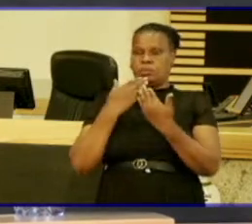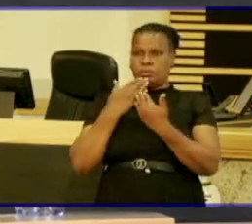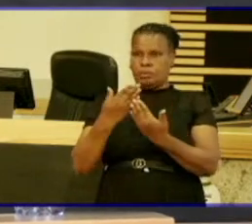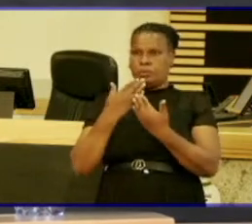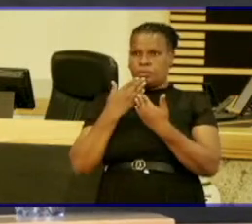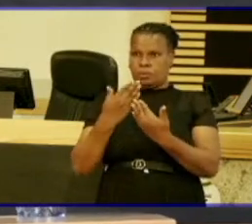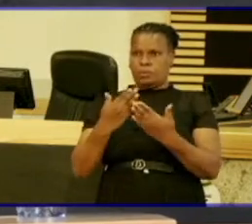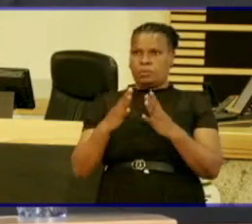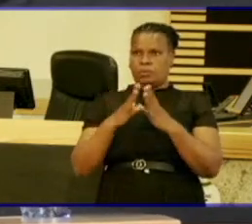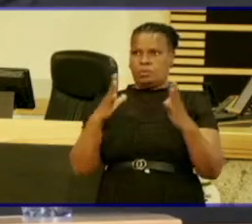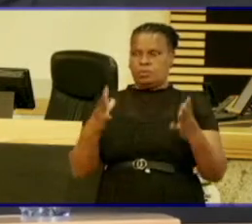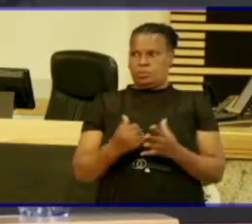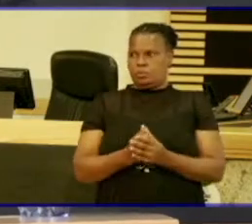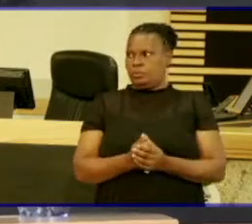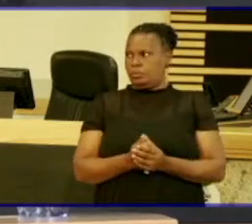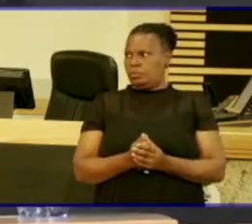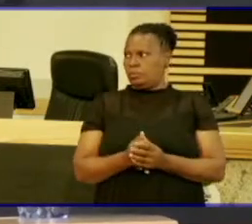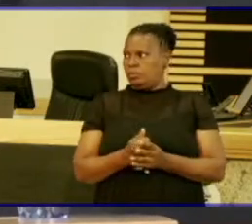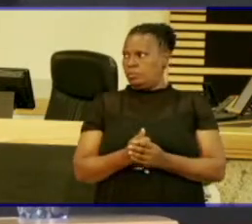much, Honorable Speaker. Thank you.